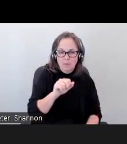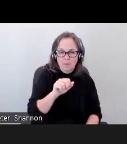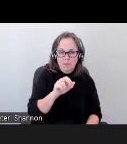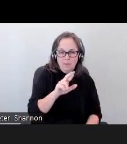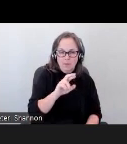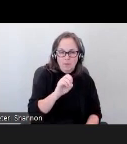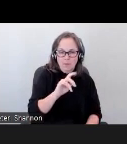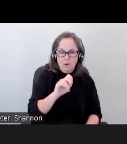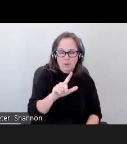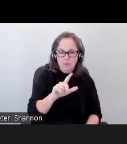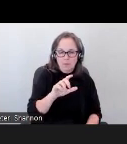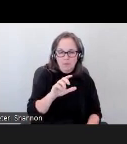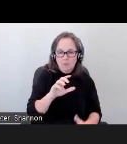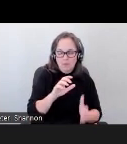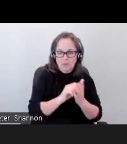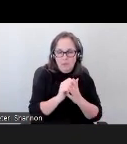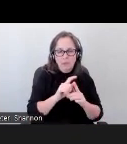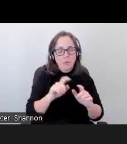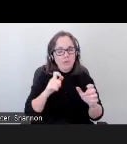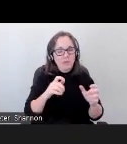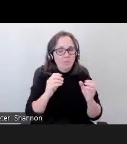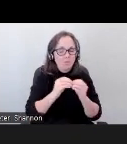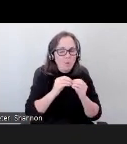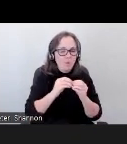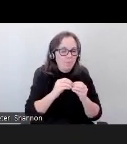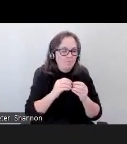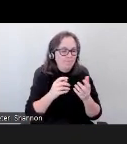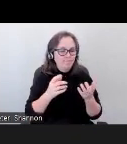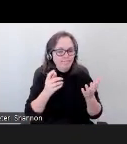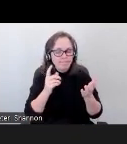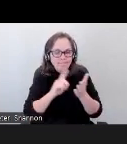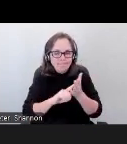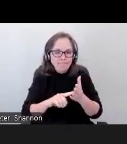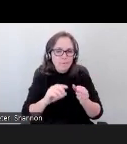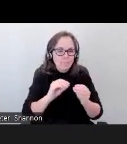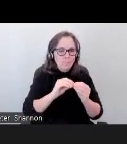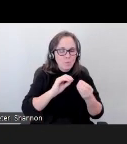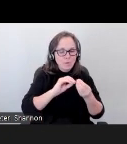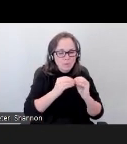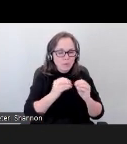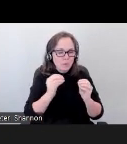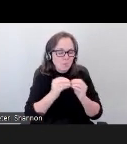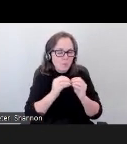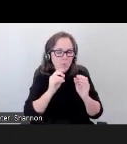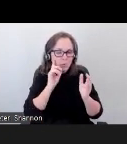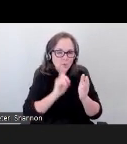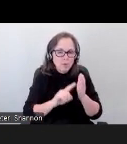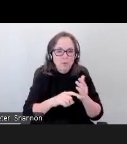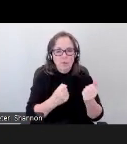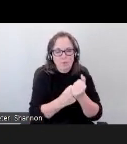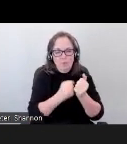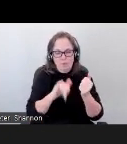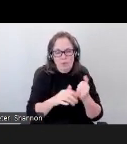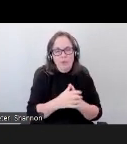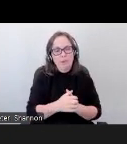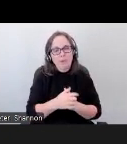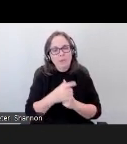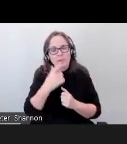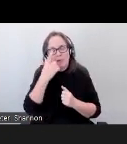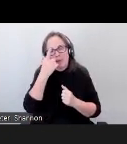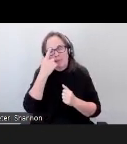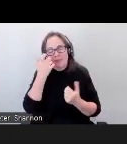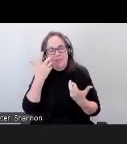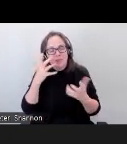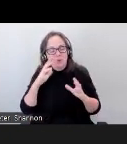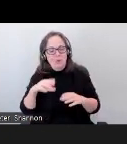a robust data and clinical trials data to support this finding because you do not want to not provide